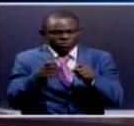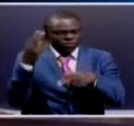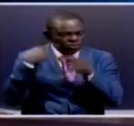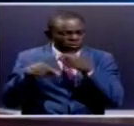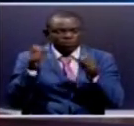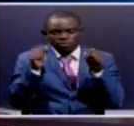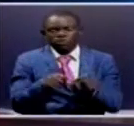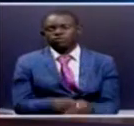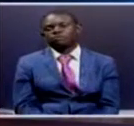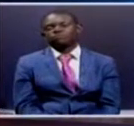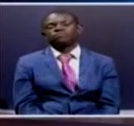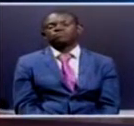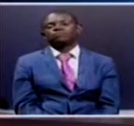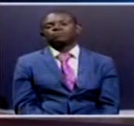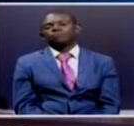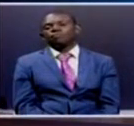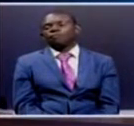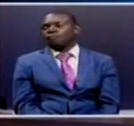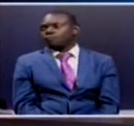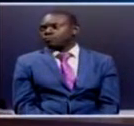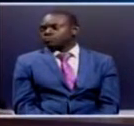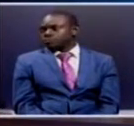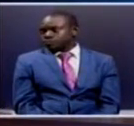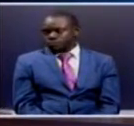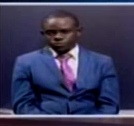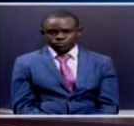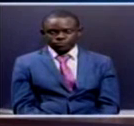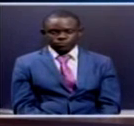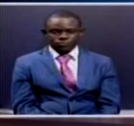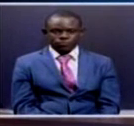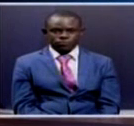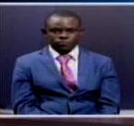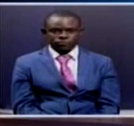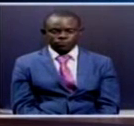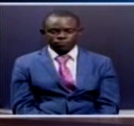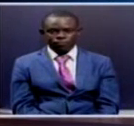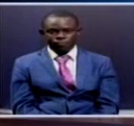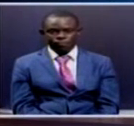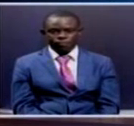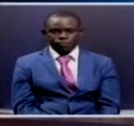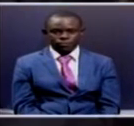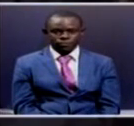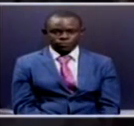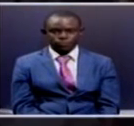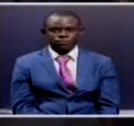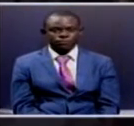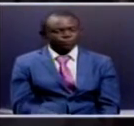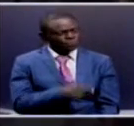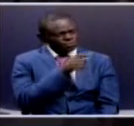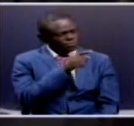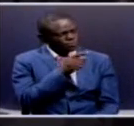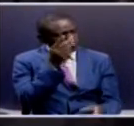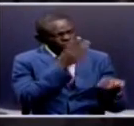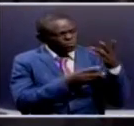and amendments to the Constitution will come from a very narrow perspective? No. We are dealing with the principle, the